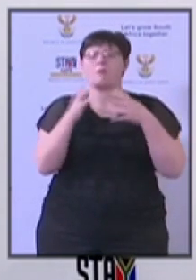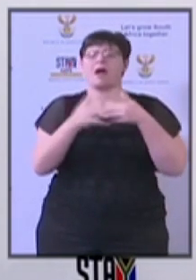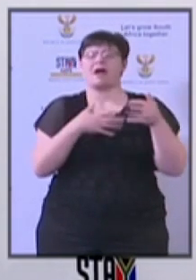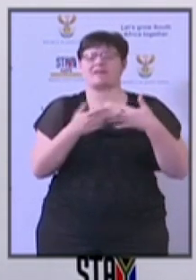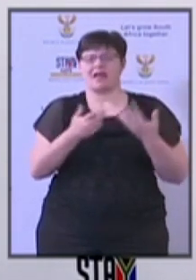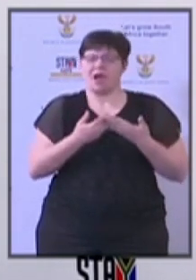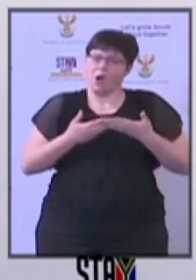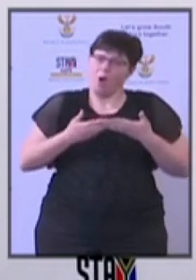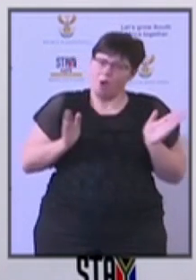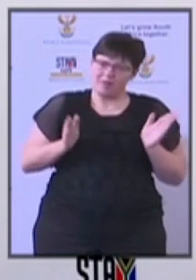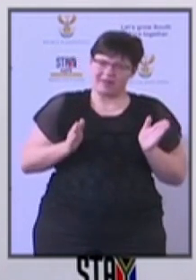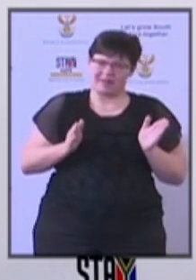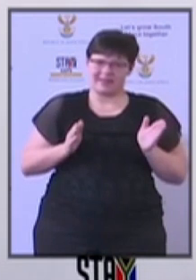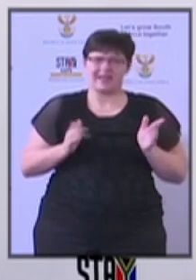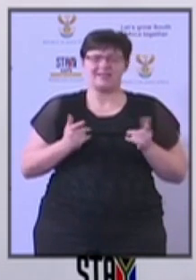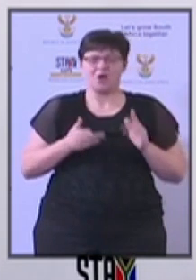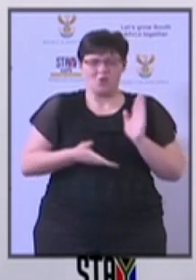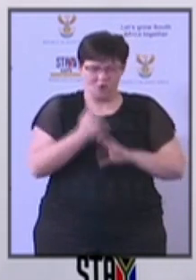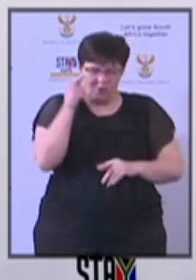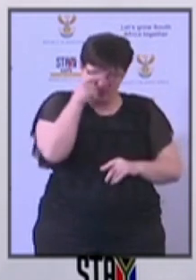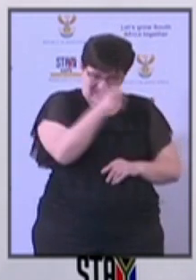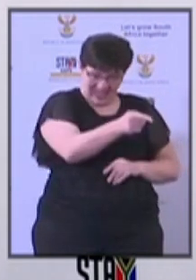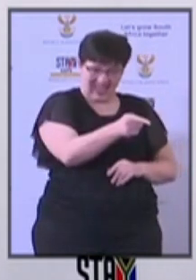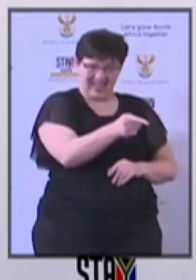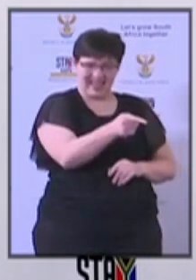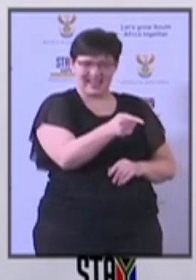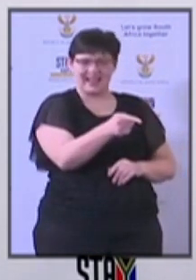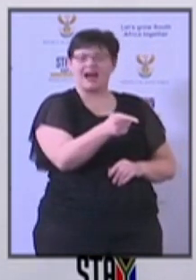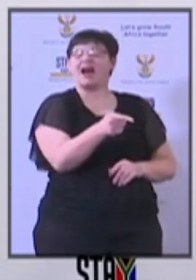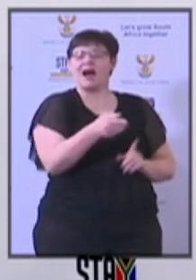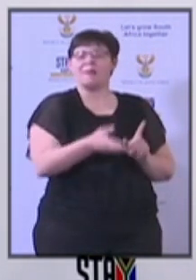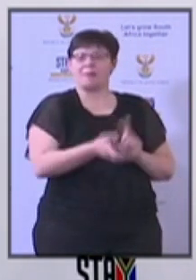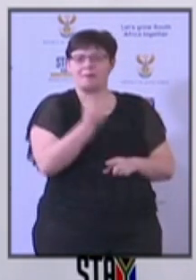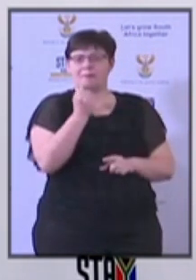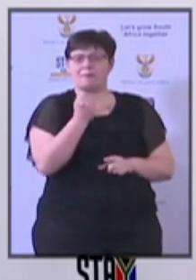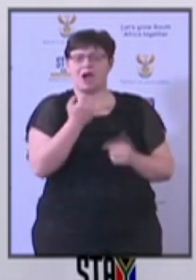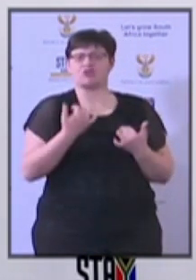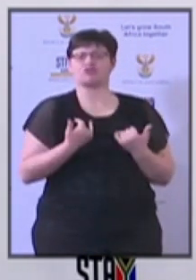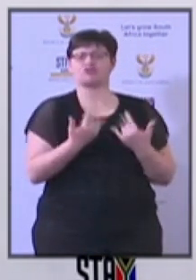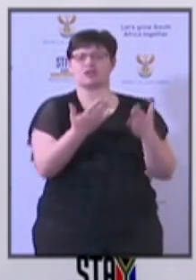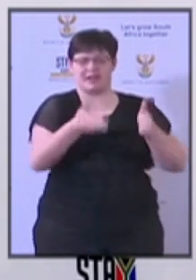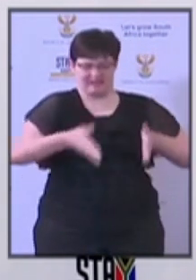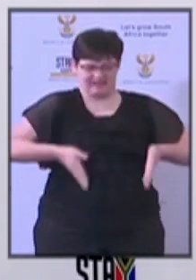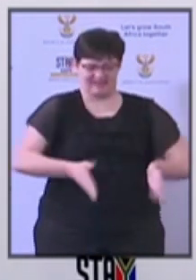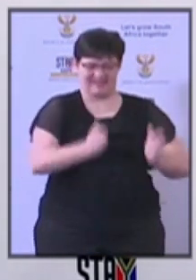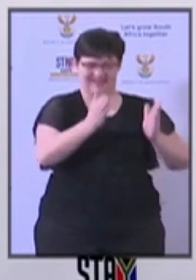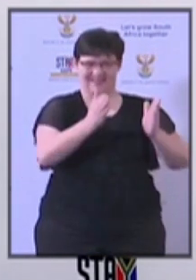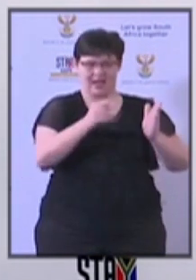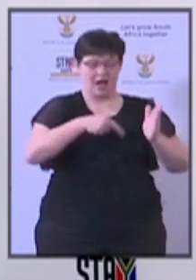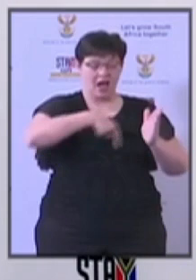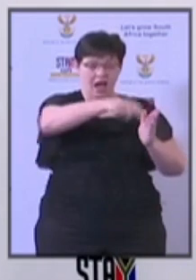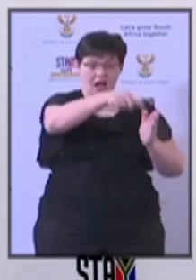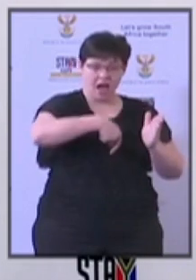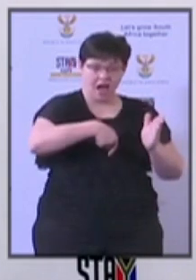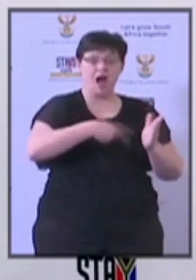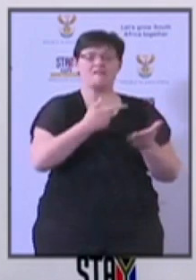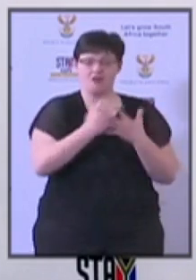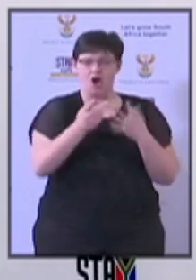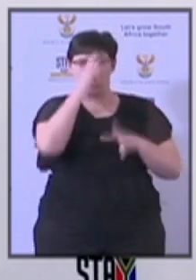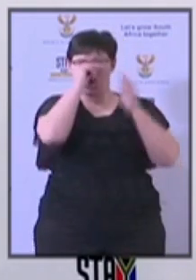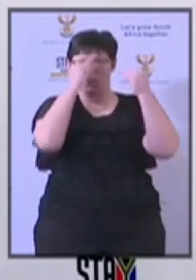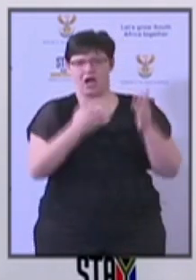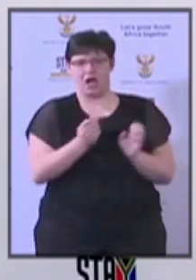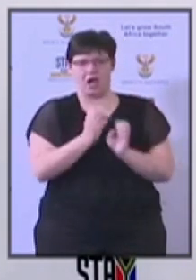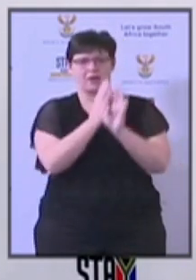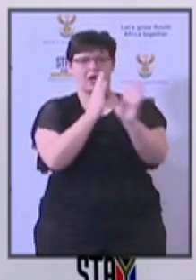a special lane. If you go to Maseru border post, you'll find the green lane there. That lane is for learners. They don't have to